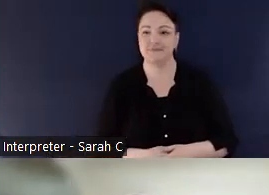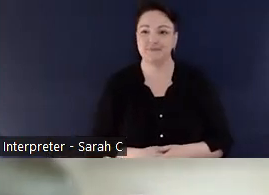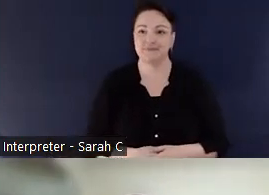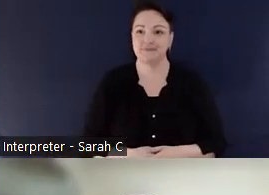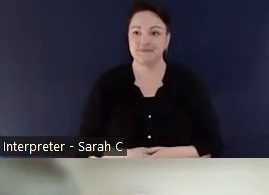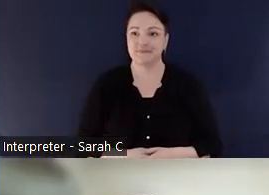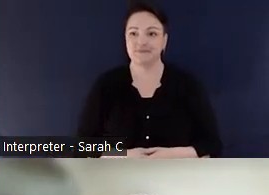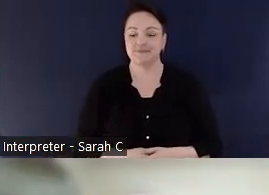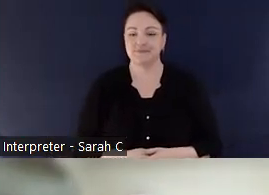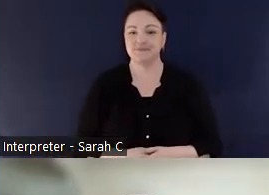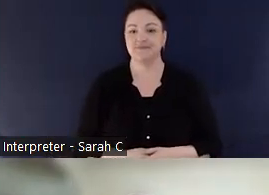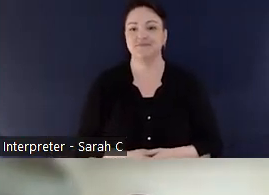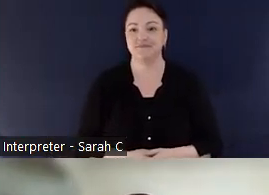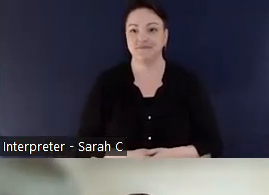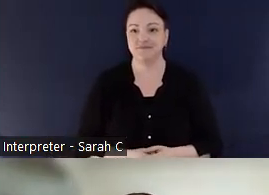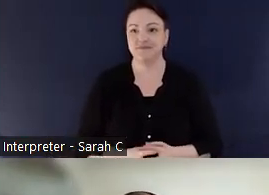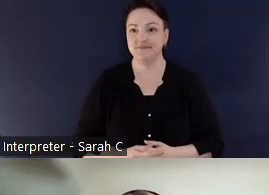And I'll drop the.